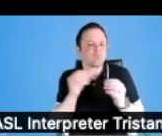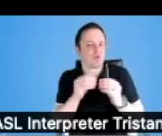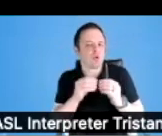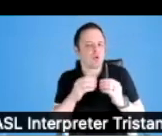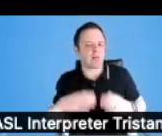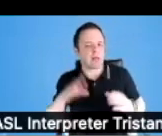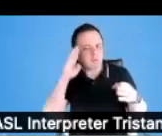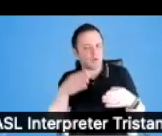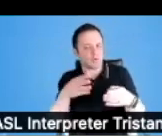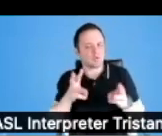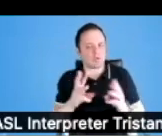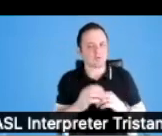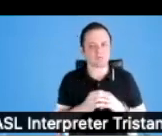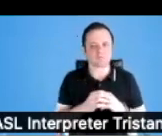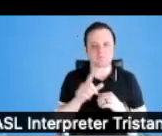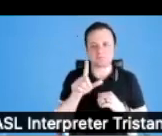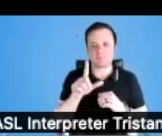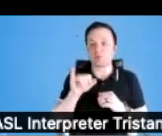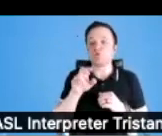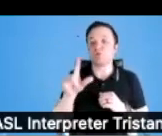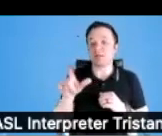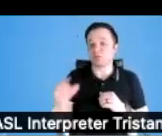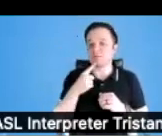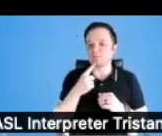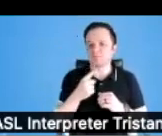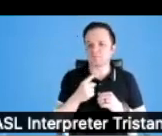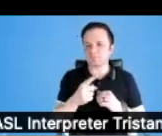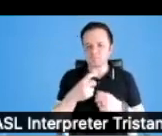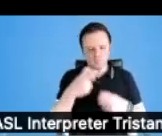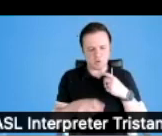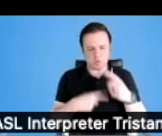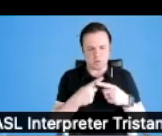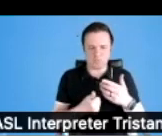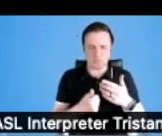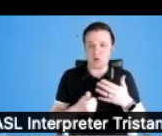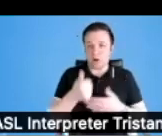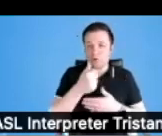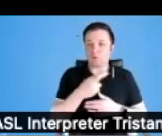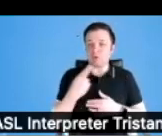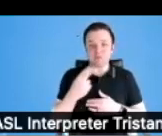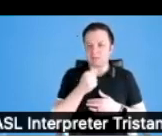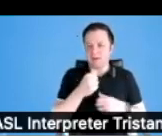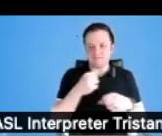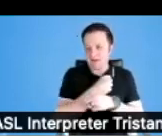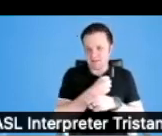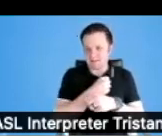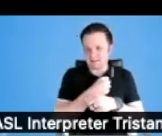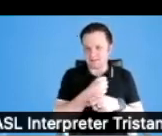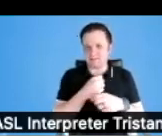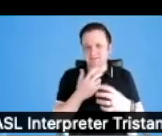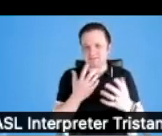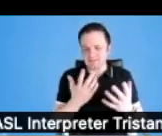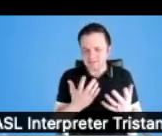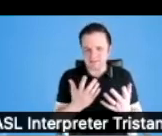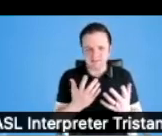client-centered way. It's so hard when the priority risk is not the violence, the intimate partner violence. And that